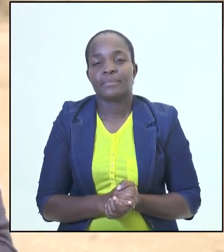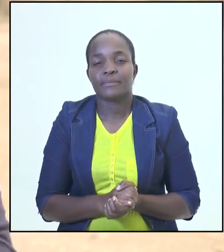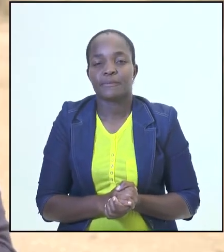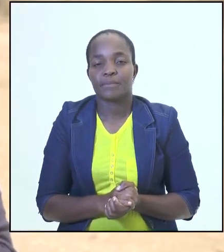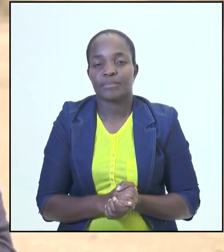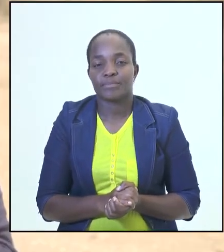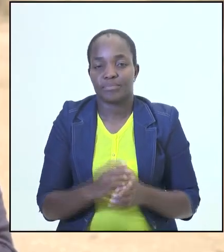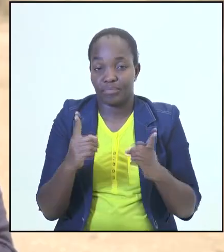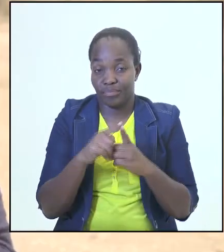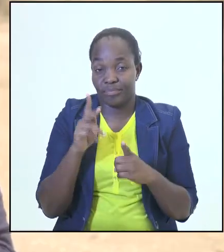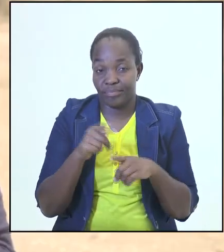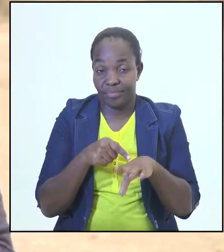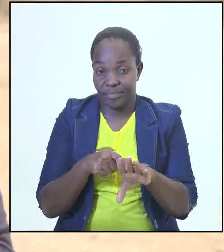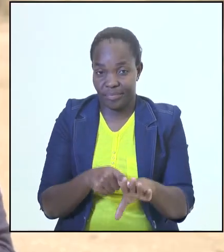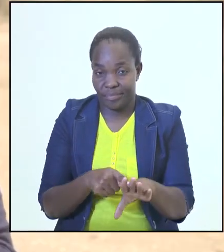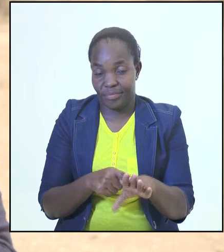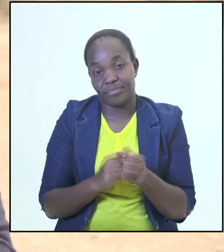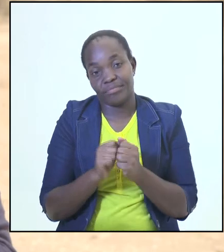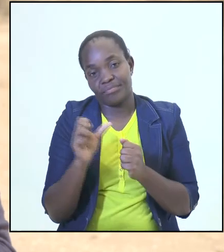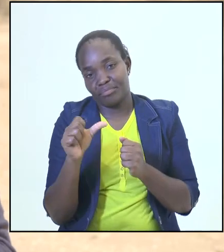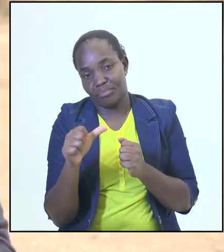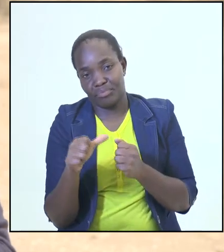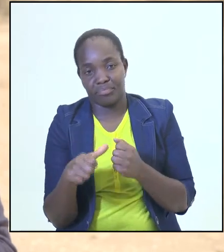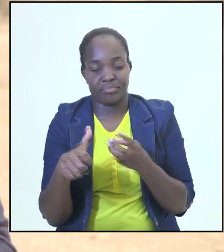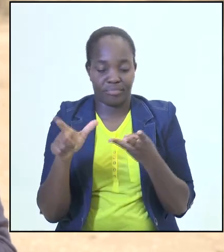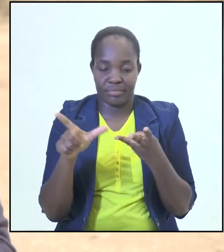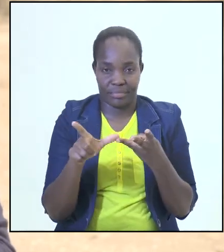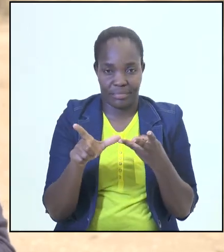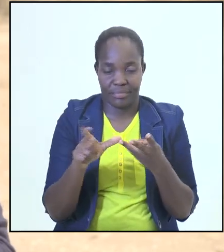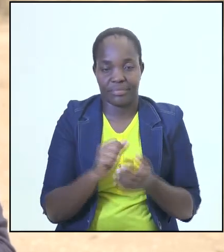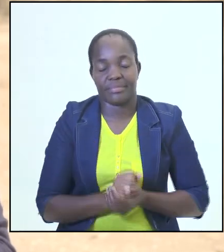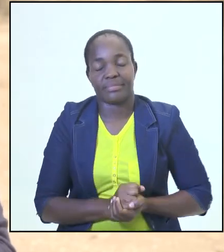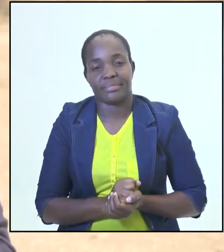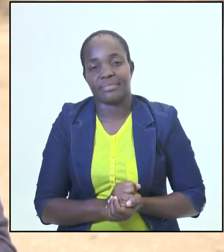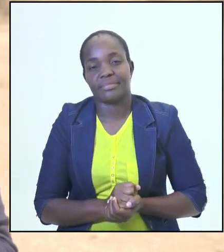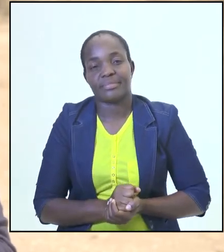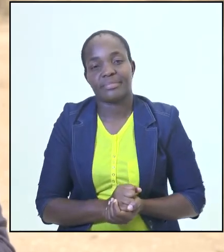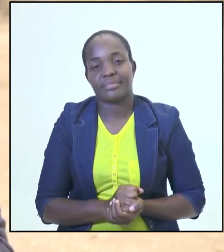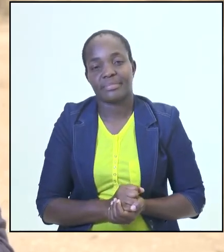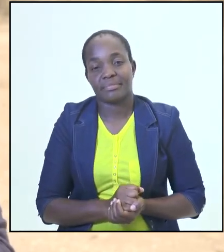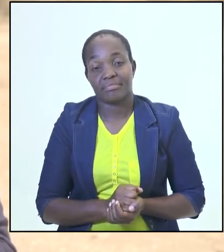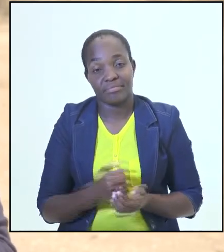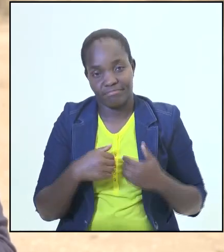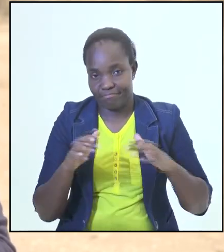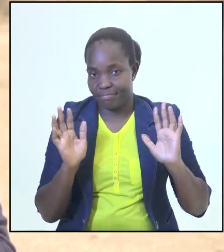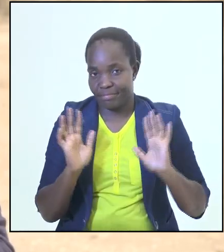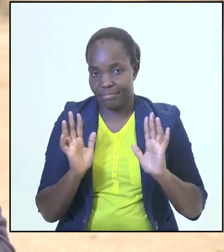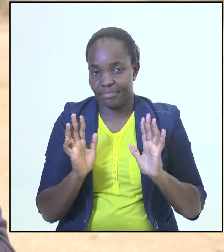We'll see you again tomorrow when we will have another exciting lesson in our biology series. Until then,